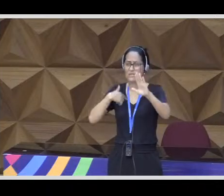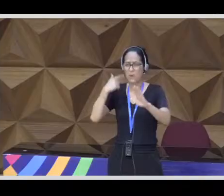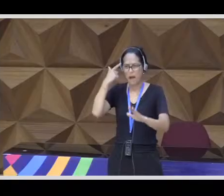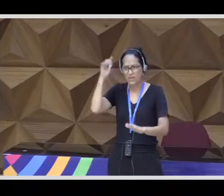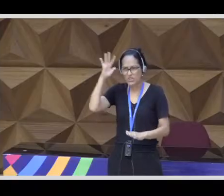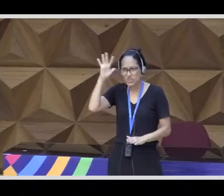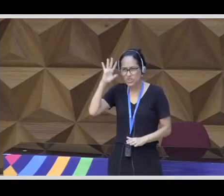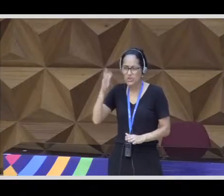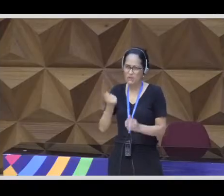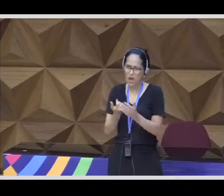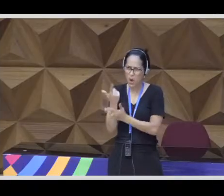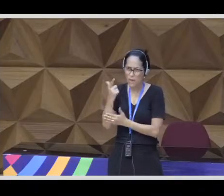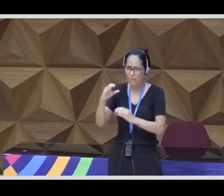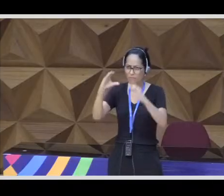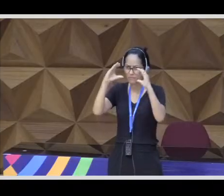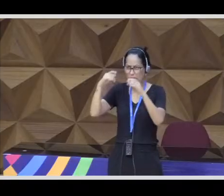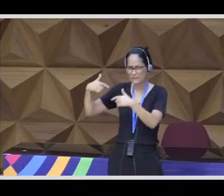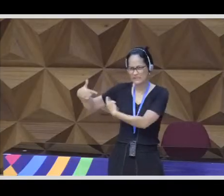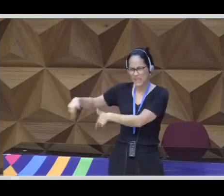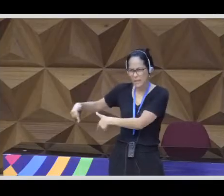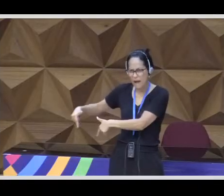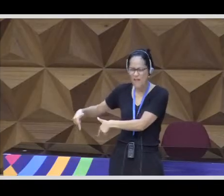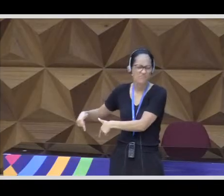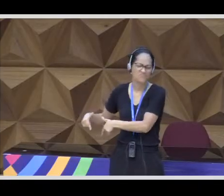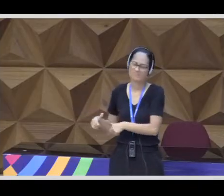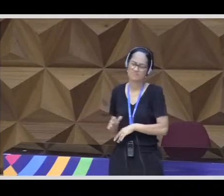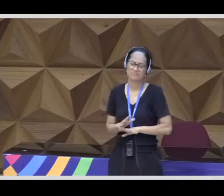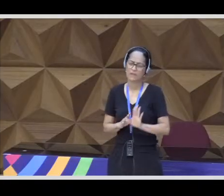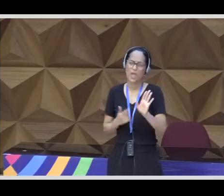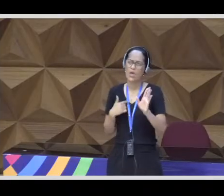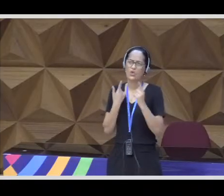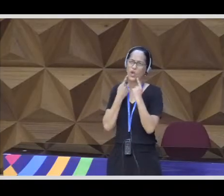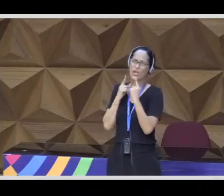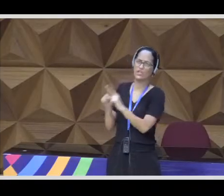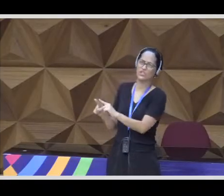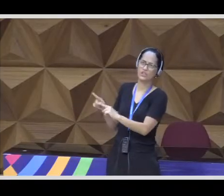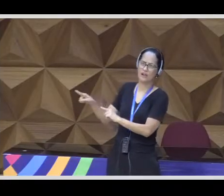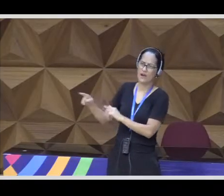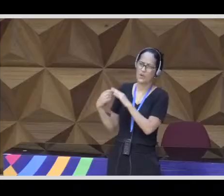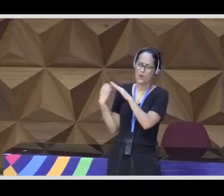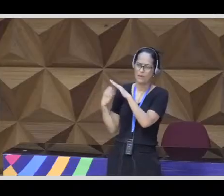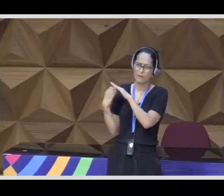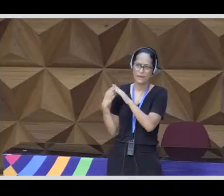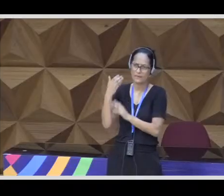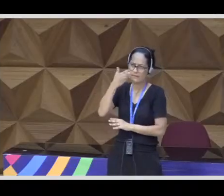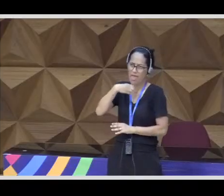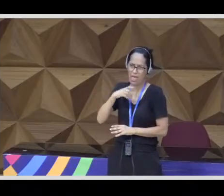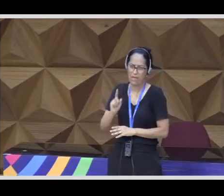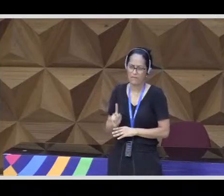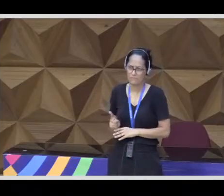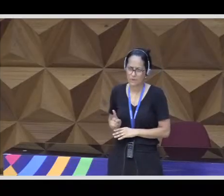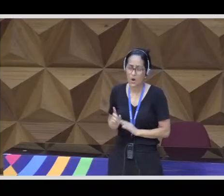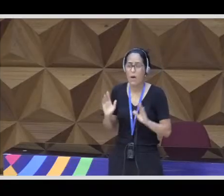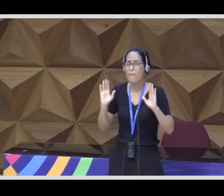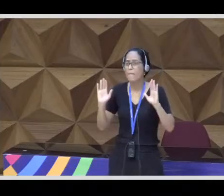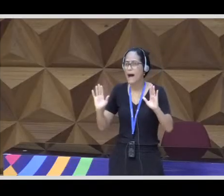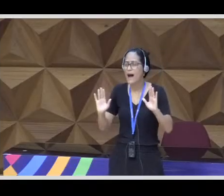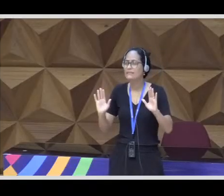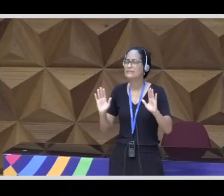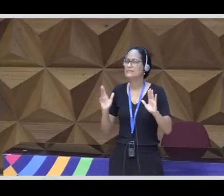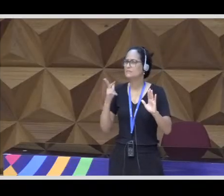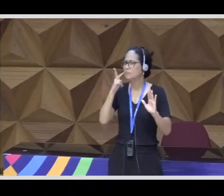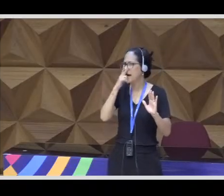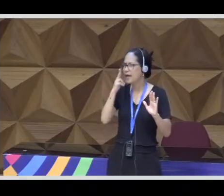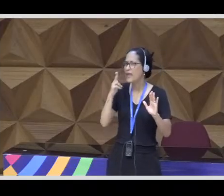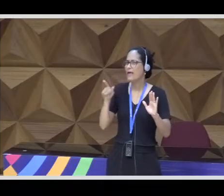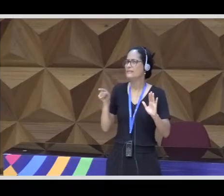not to keep going on about Apple, but one of the things that they did push with the Vision Pro was that, yes, it can just replace